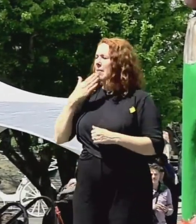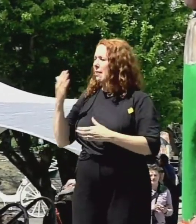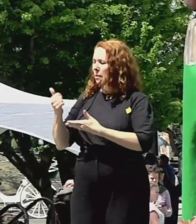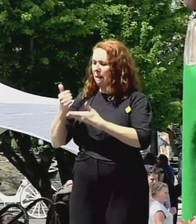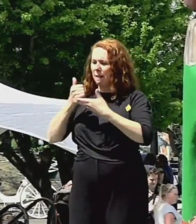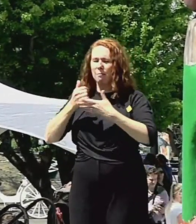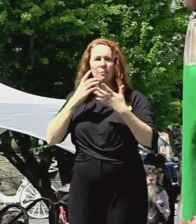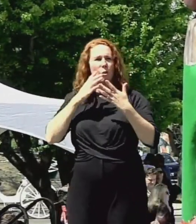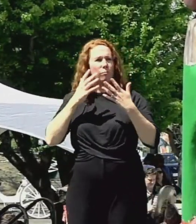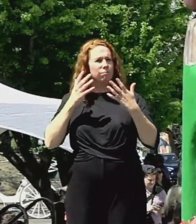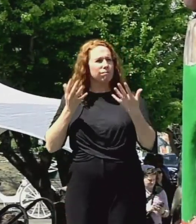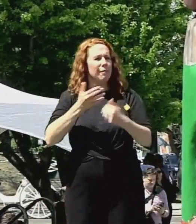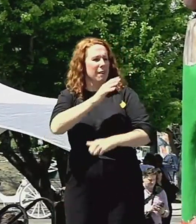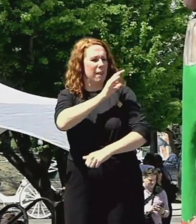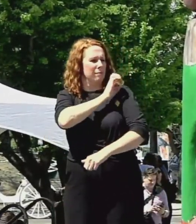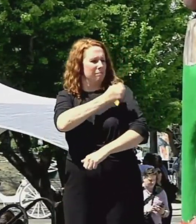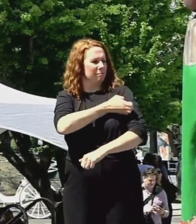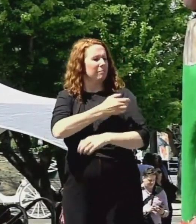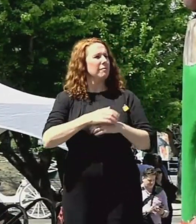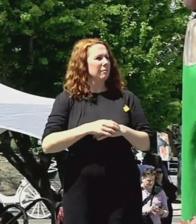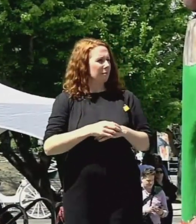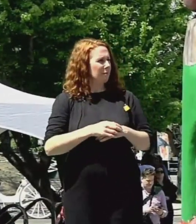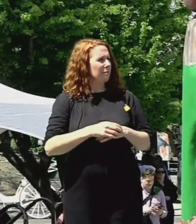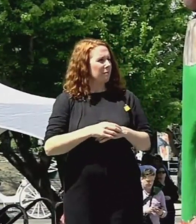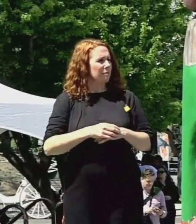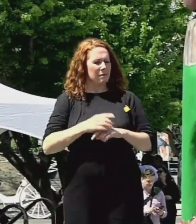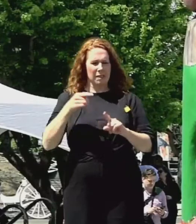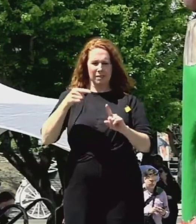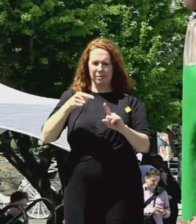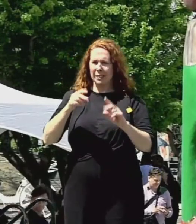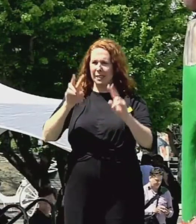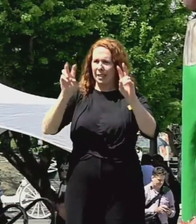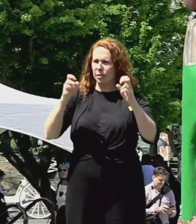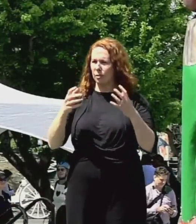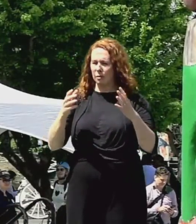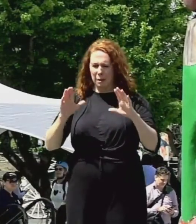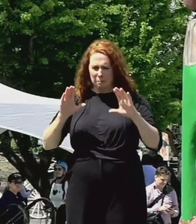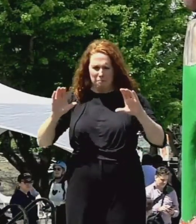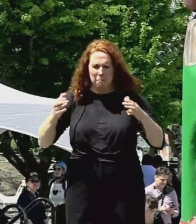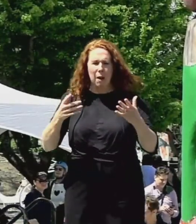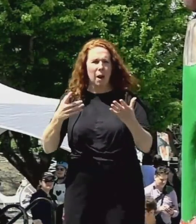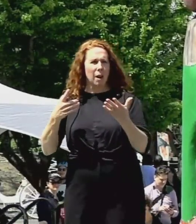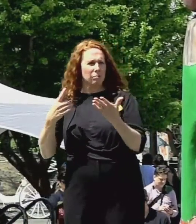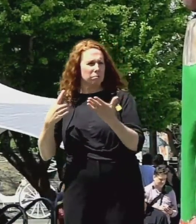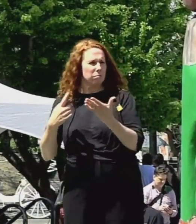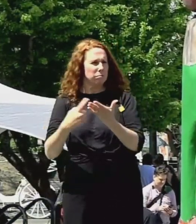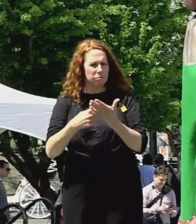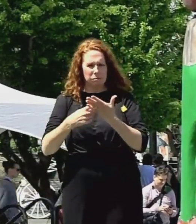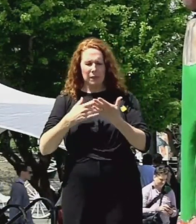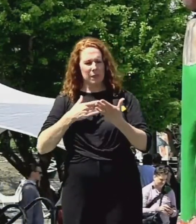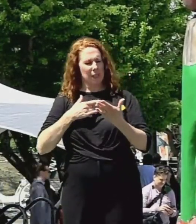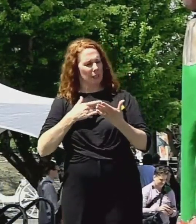the energy of this day and bringing this real issue into a space where we can all join in and respond to it.